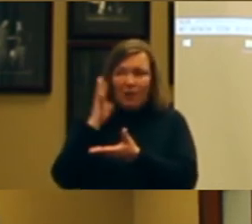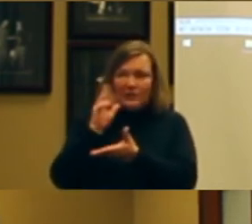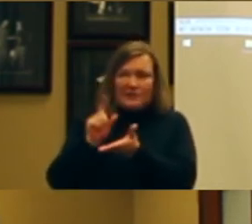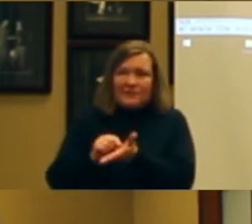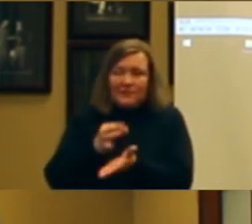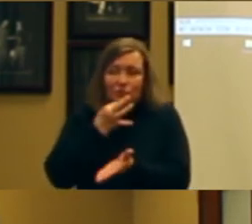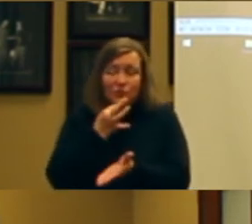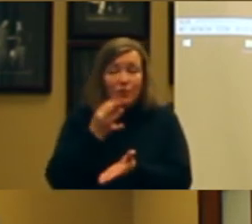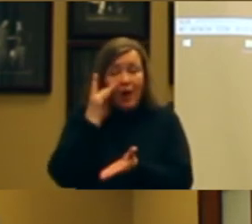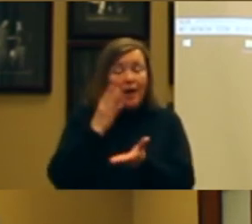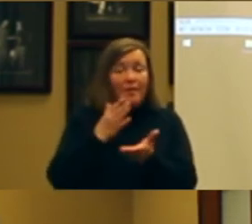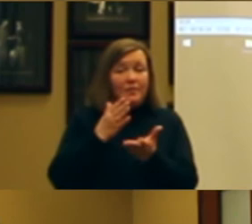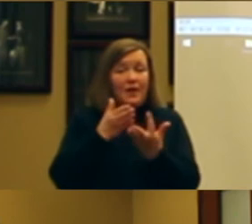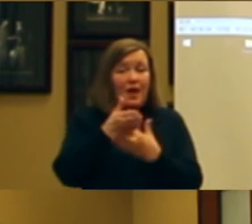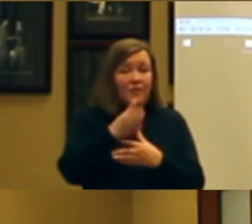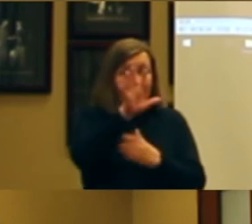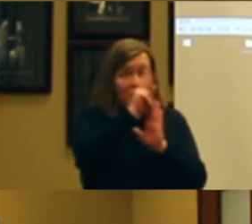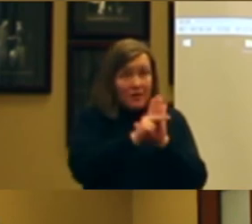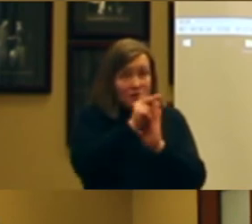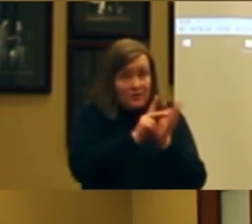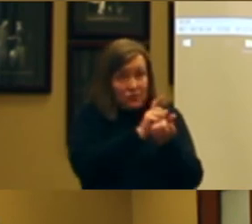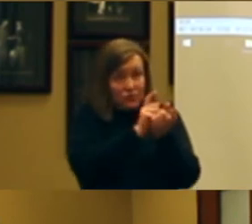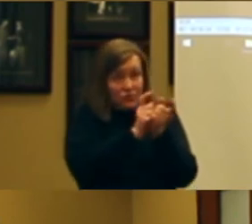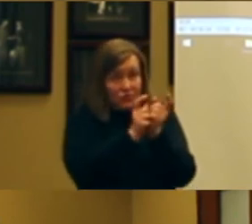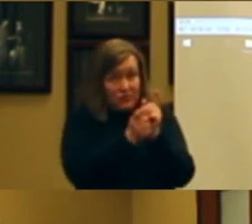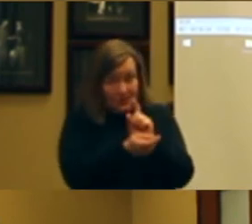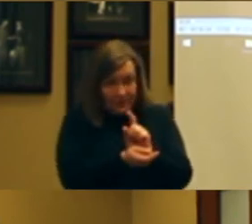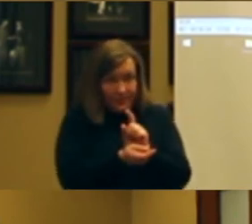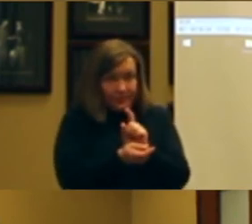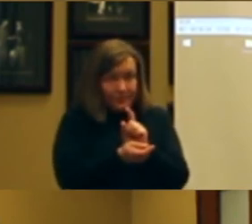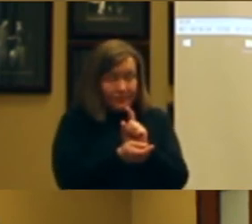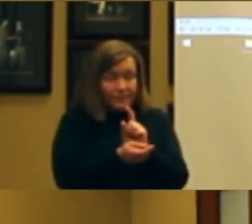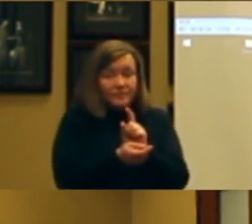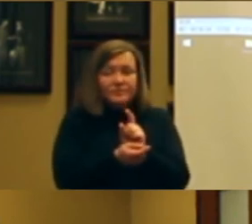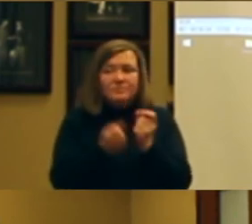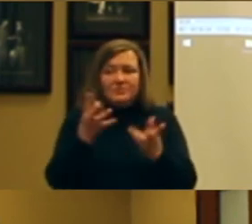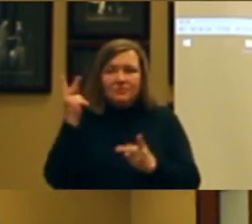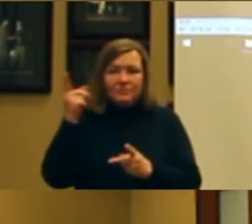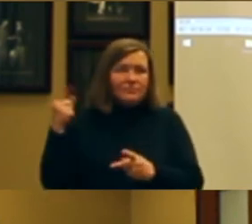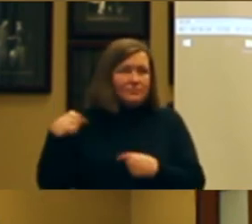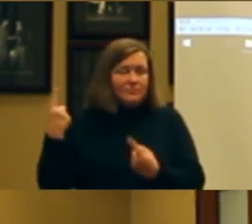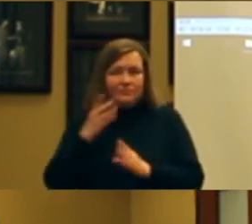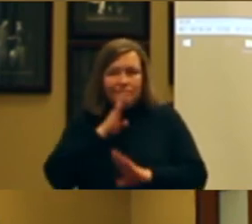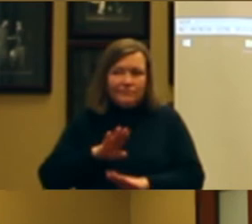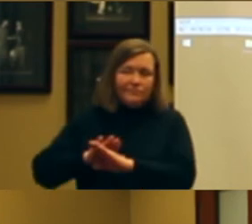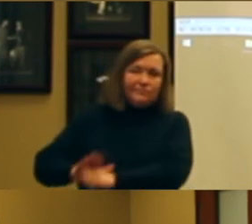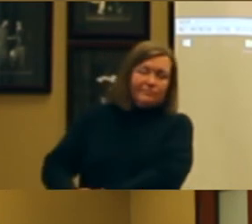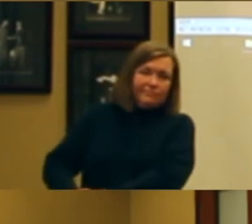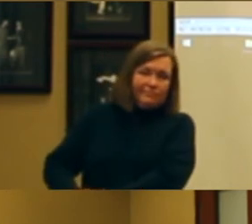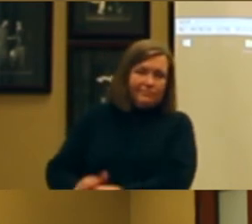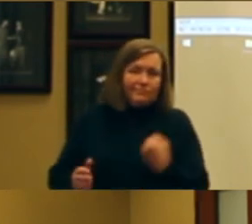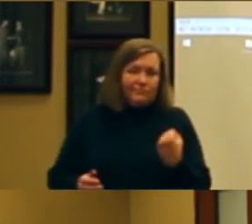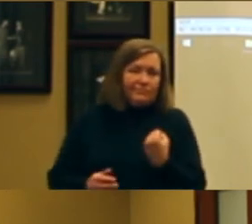of rectification of policies, many of these people who were for a long time silenced,